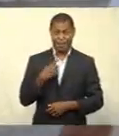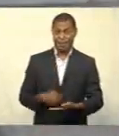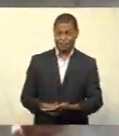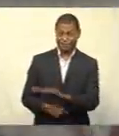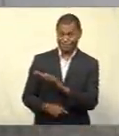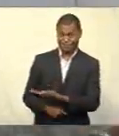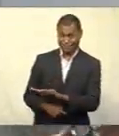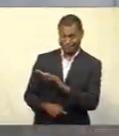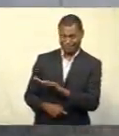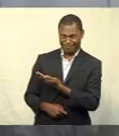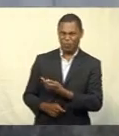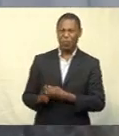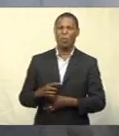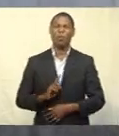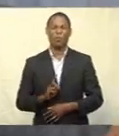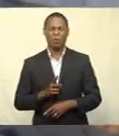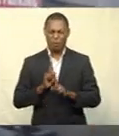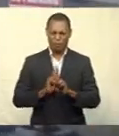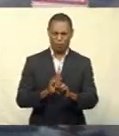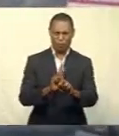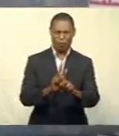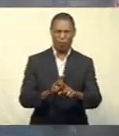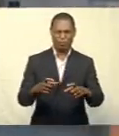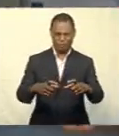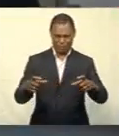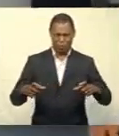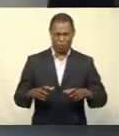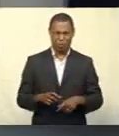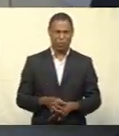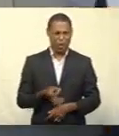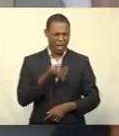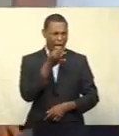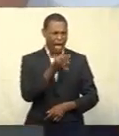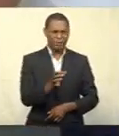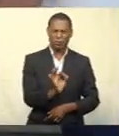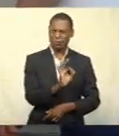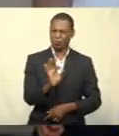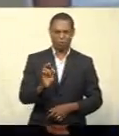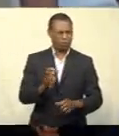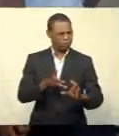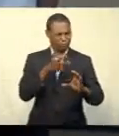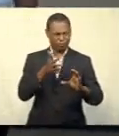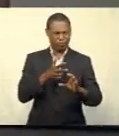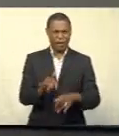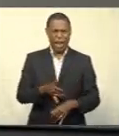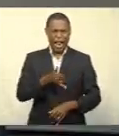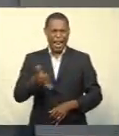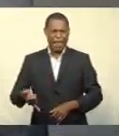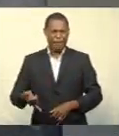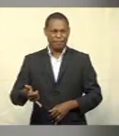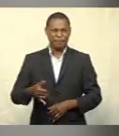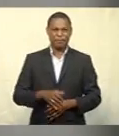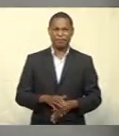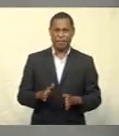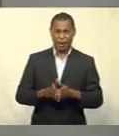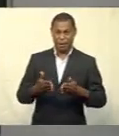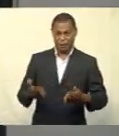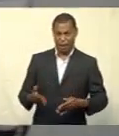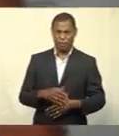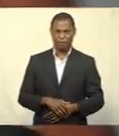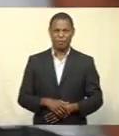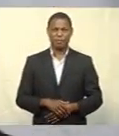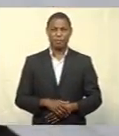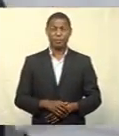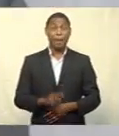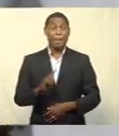Lusaka following the trial this afternoon, requesting not to be filmed leaving the courthouse. During review of the video recording of the